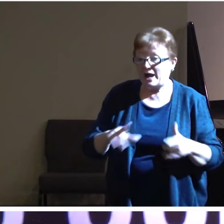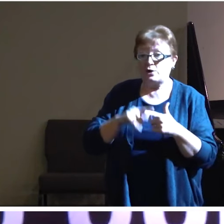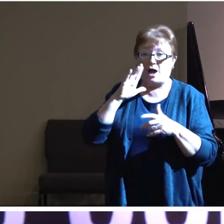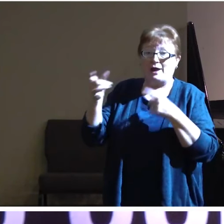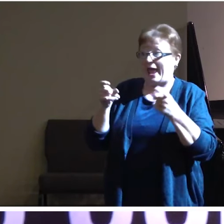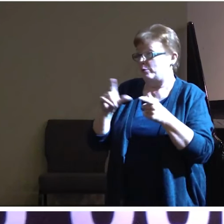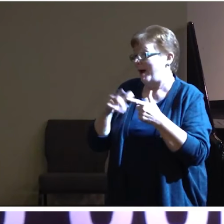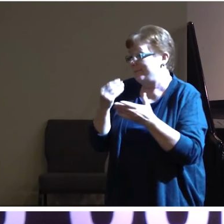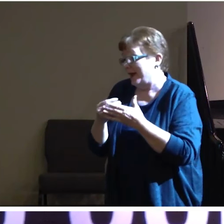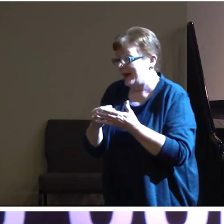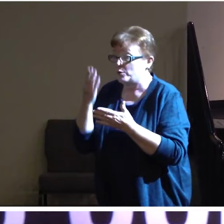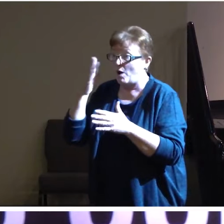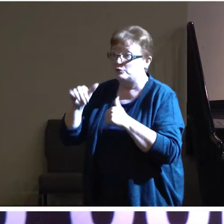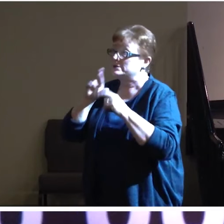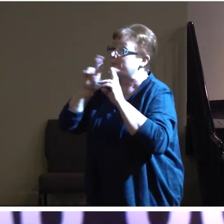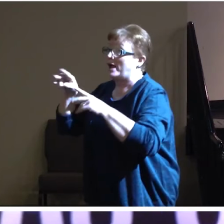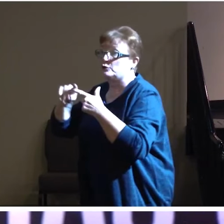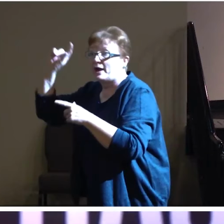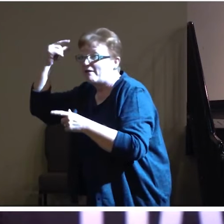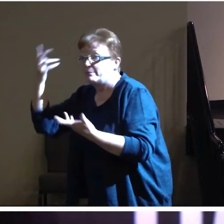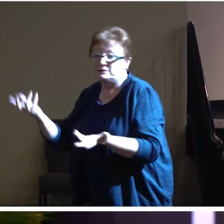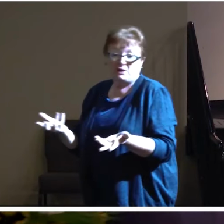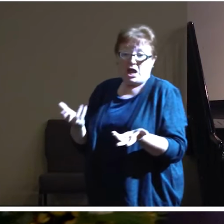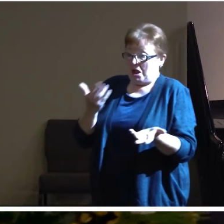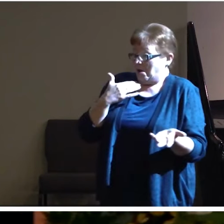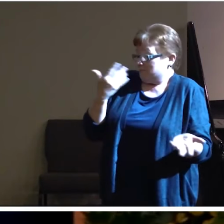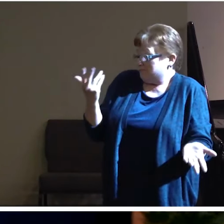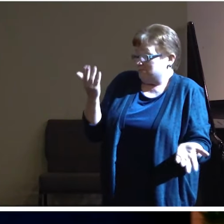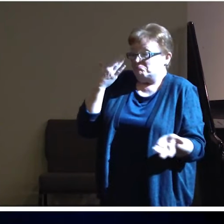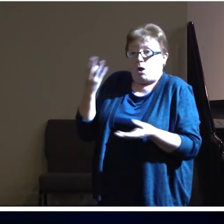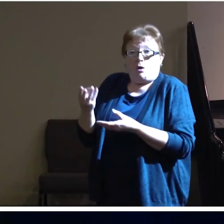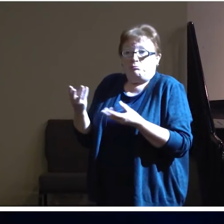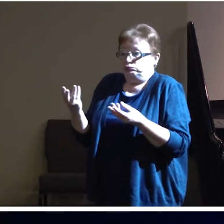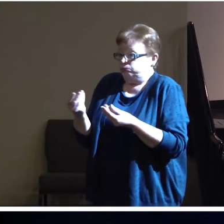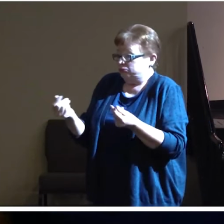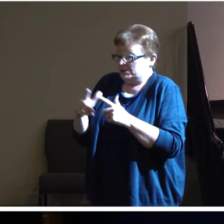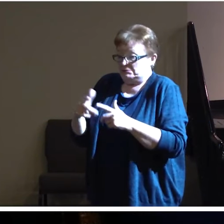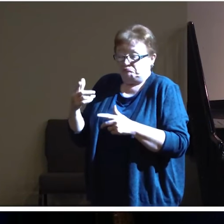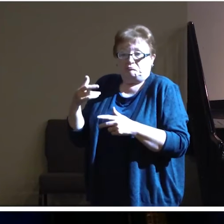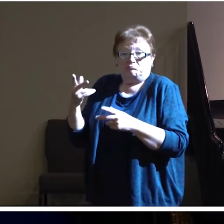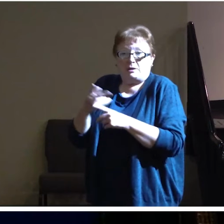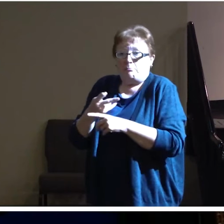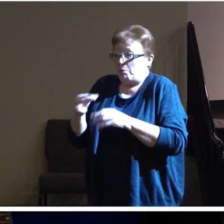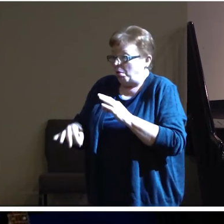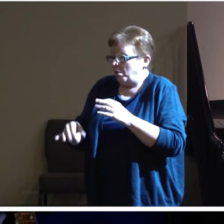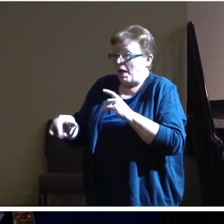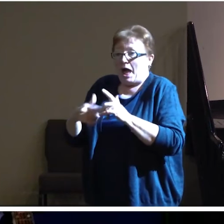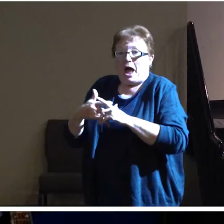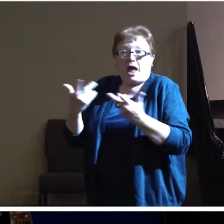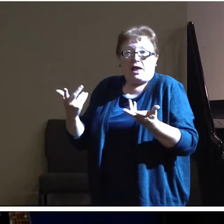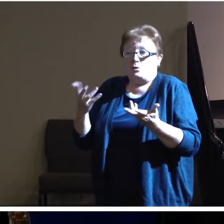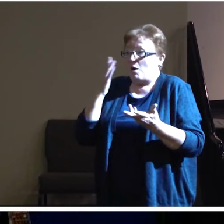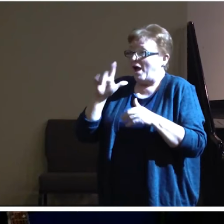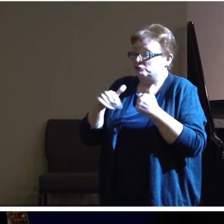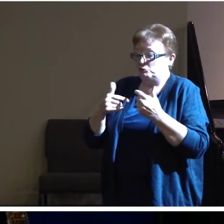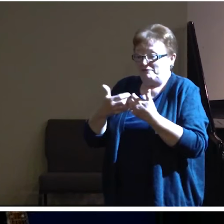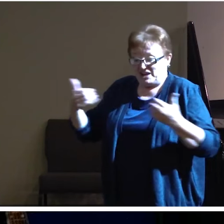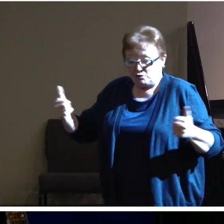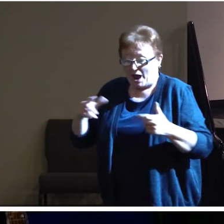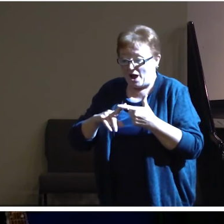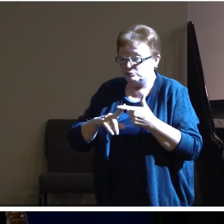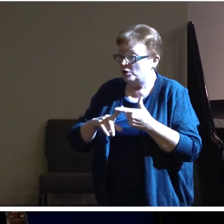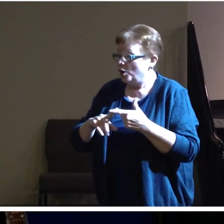You know how to respond to the government. You know how to deal with the issues of life. know how to process lies. know how to separate truth from error.